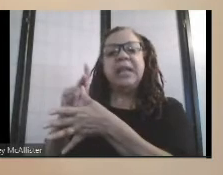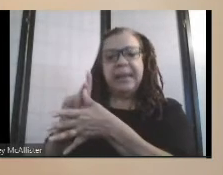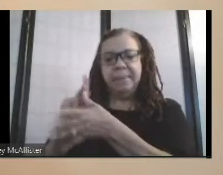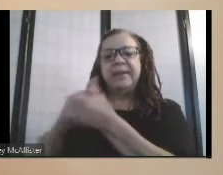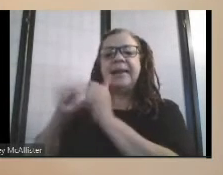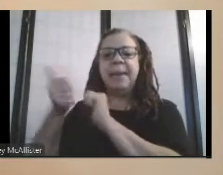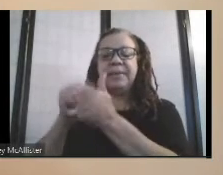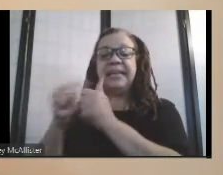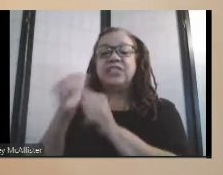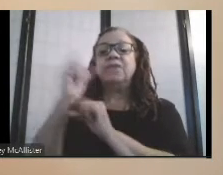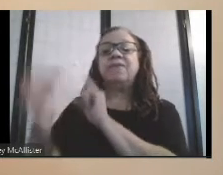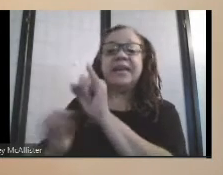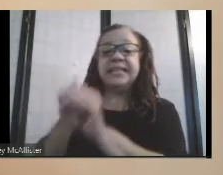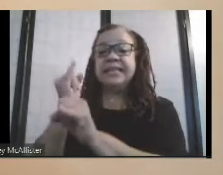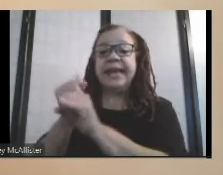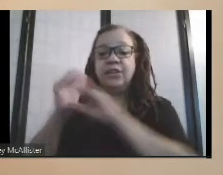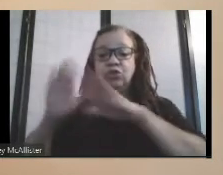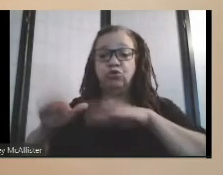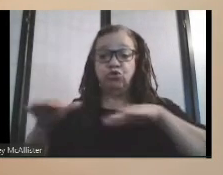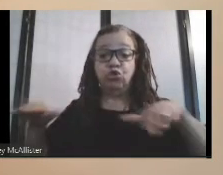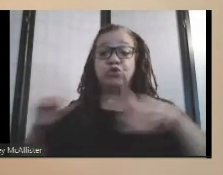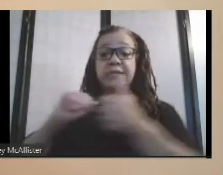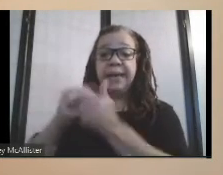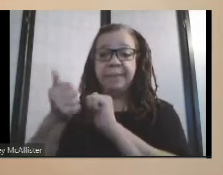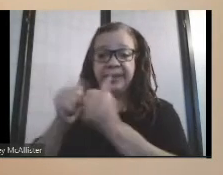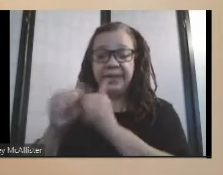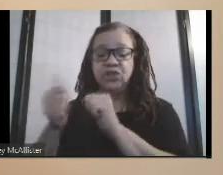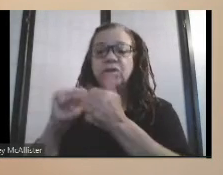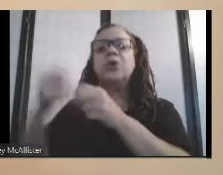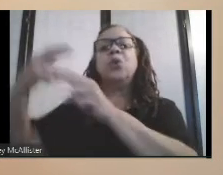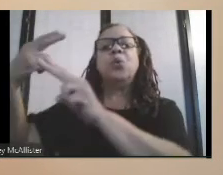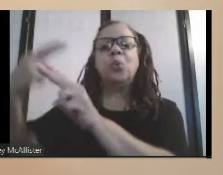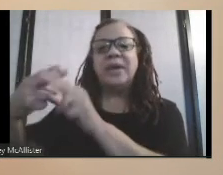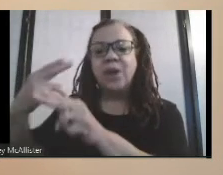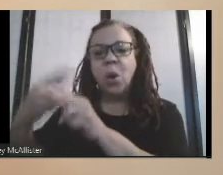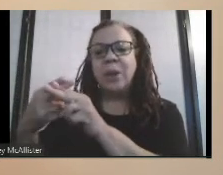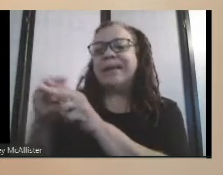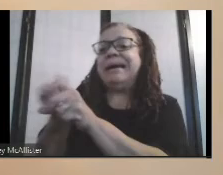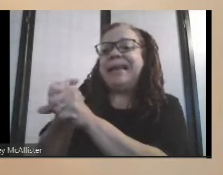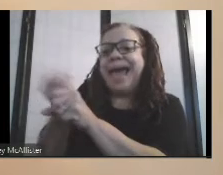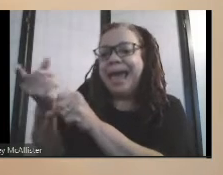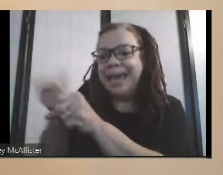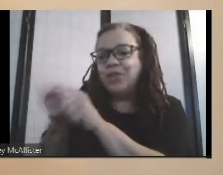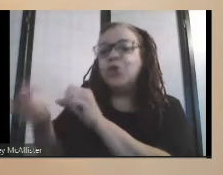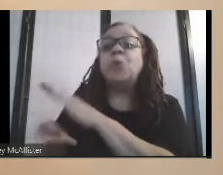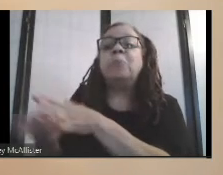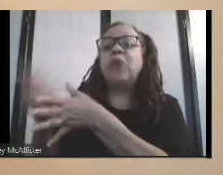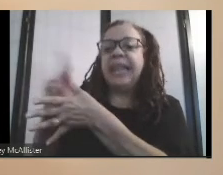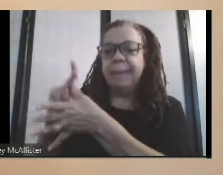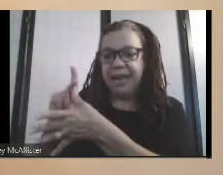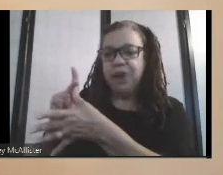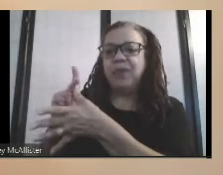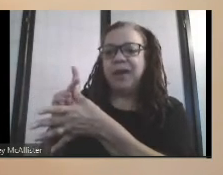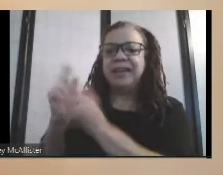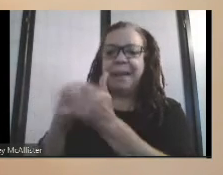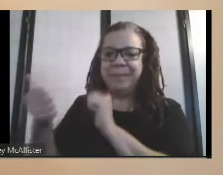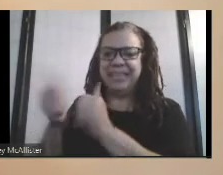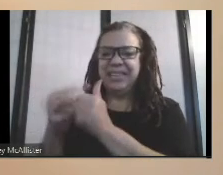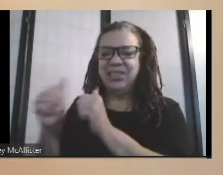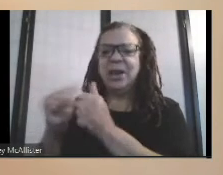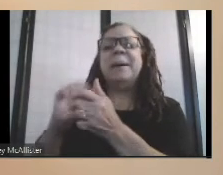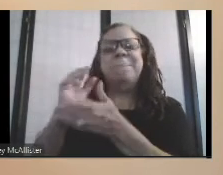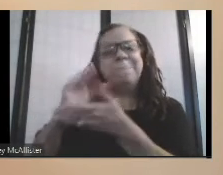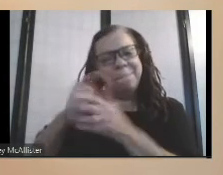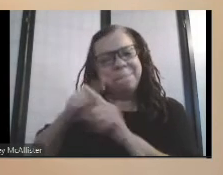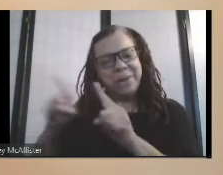preliminary competition for an international children's competition, we've been calling it an annual preliminary competition, but this